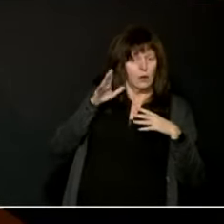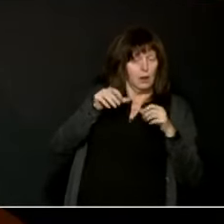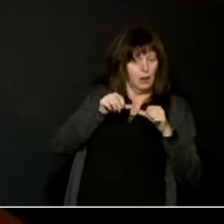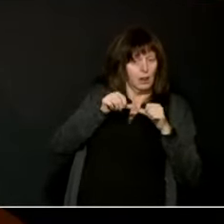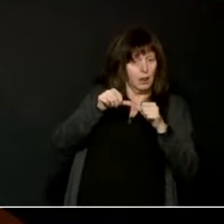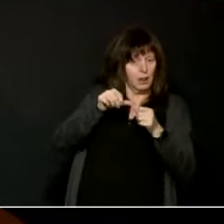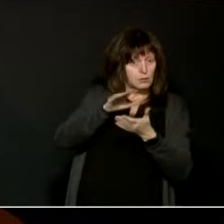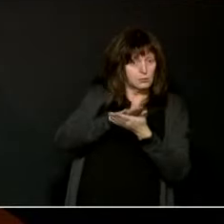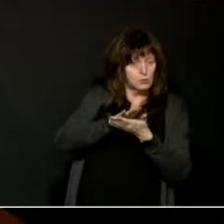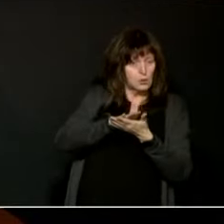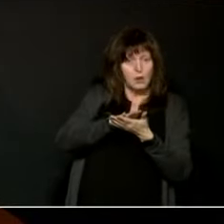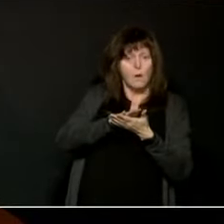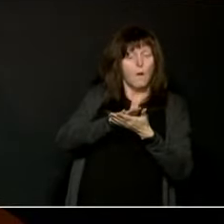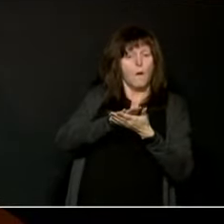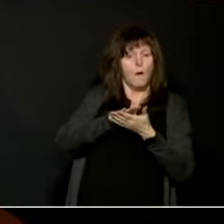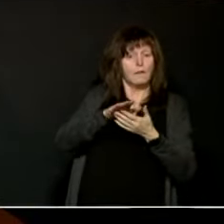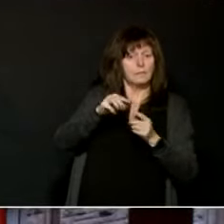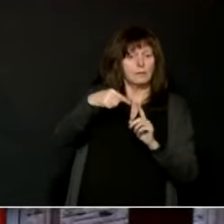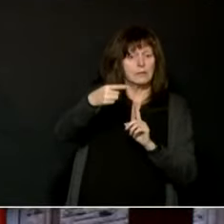inch closer to the April break.